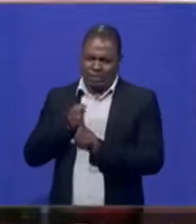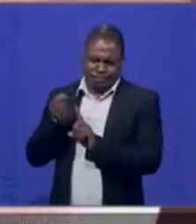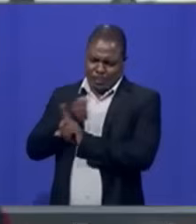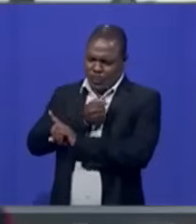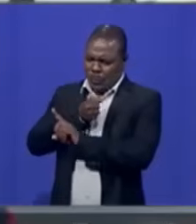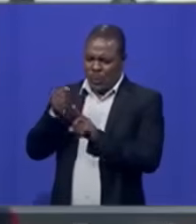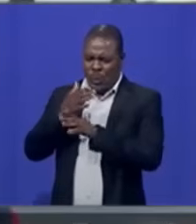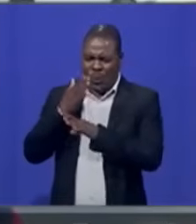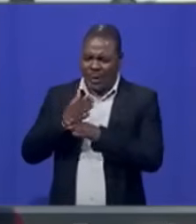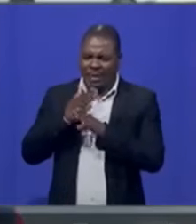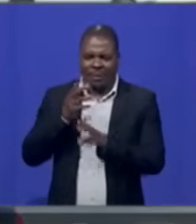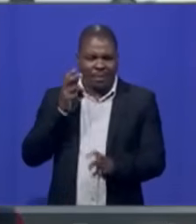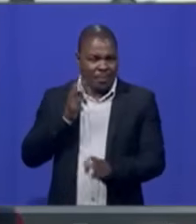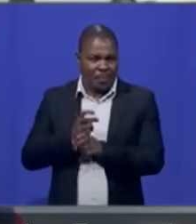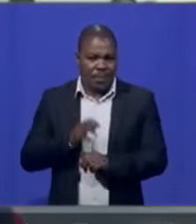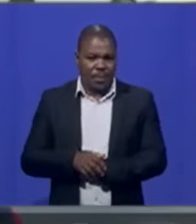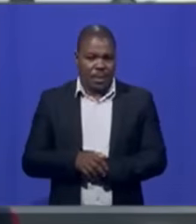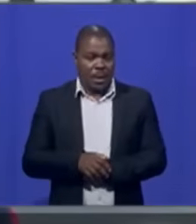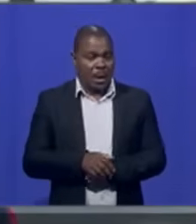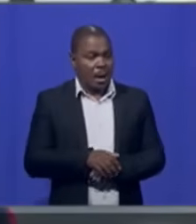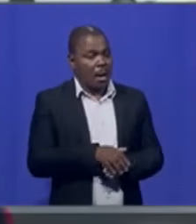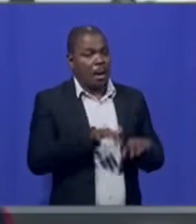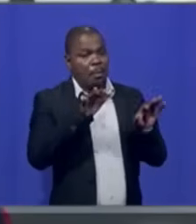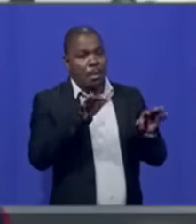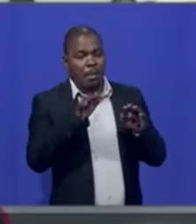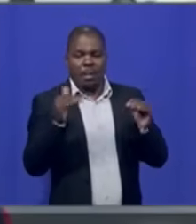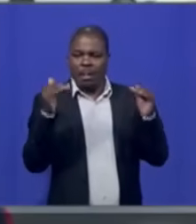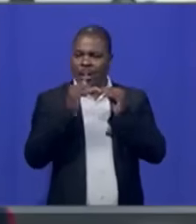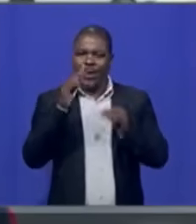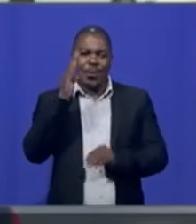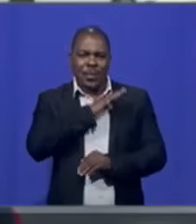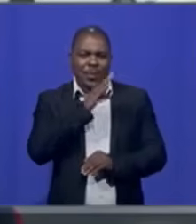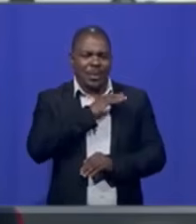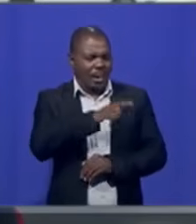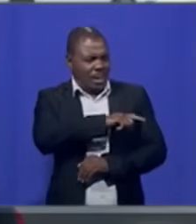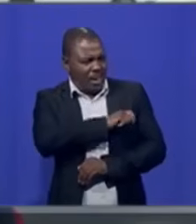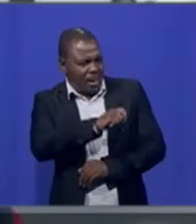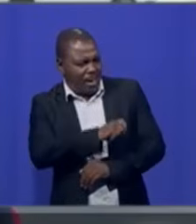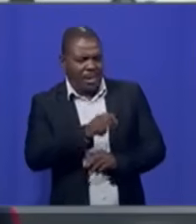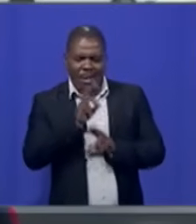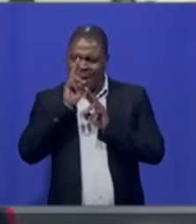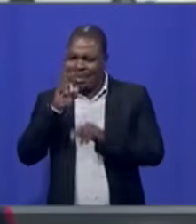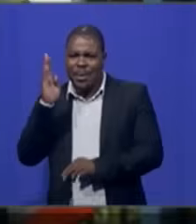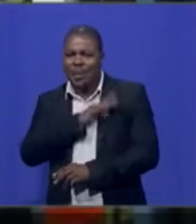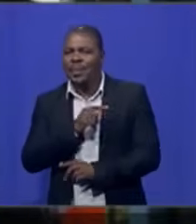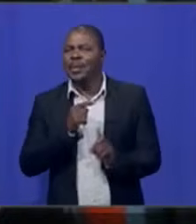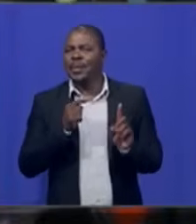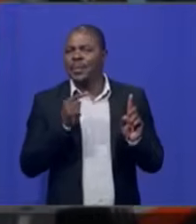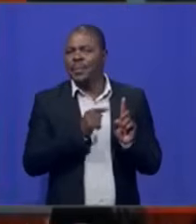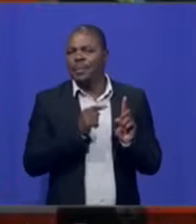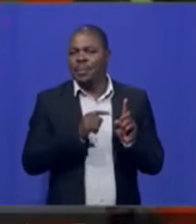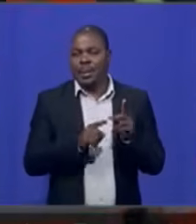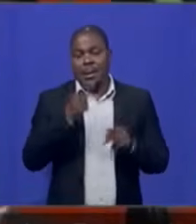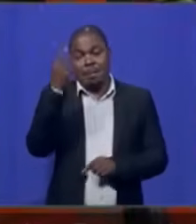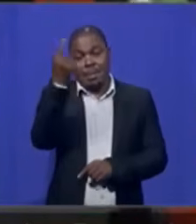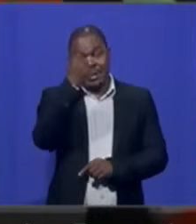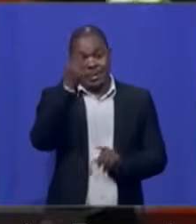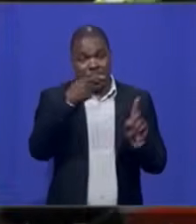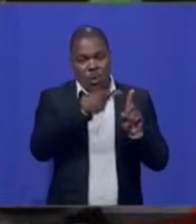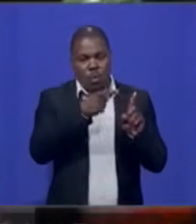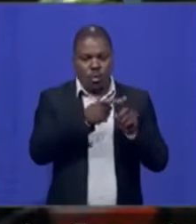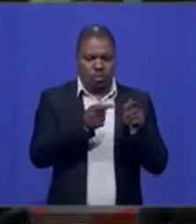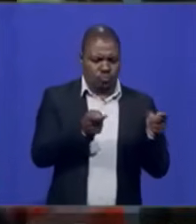bohloko. Batho ba treatwe ka utshwana, batho ba tellwa, batho ba hlomphiwi. Principal o